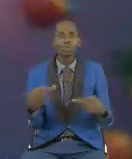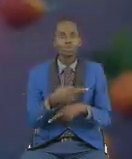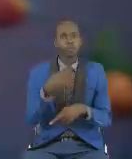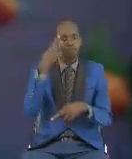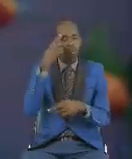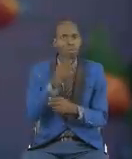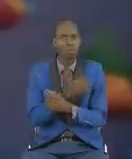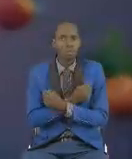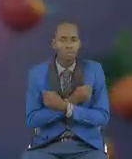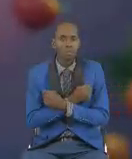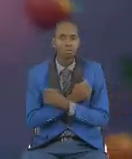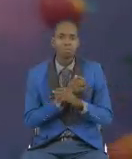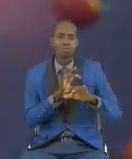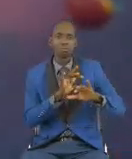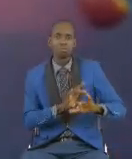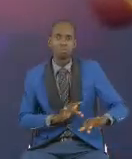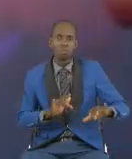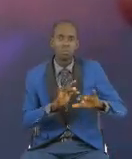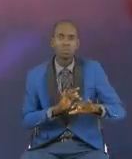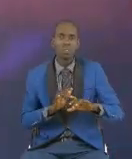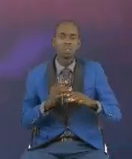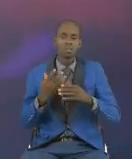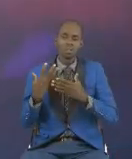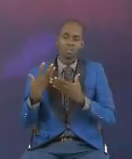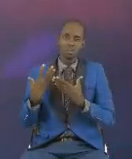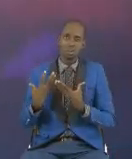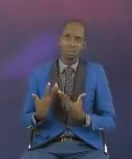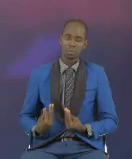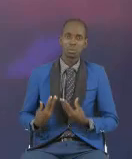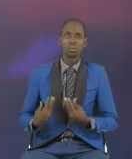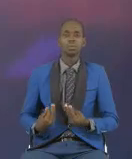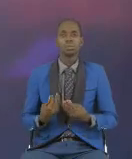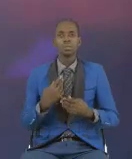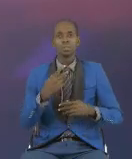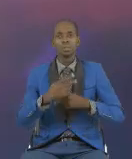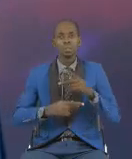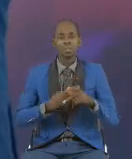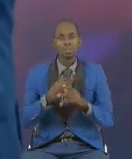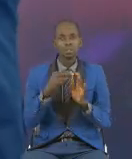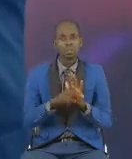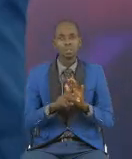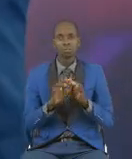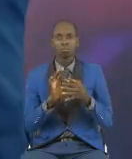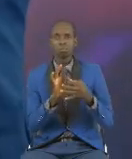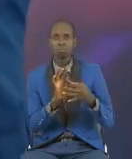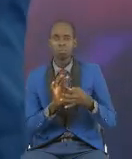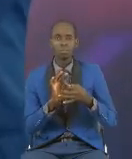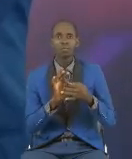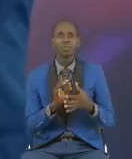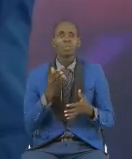for mercy, for gentleness, for kindness, for cooperation. Their whole